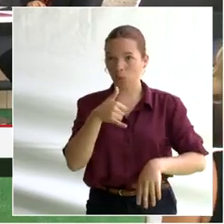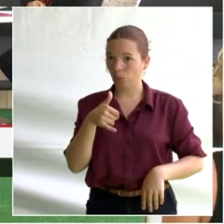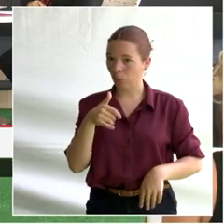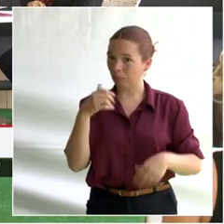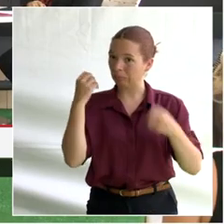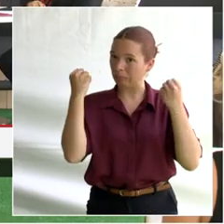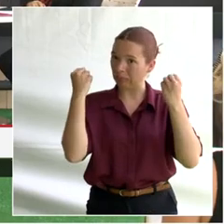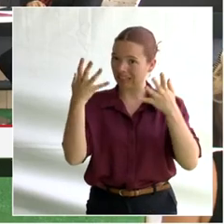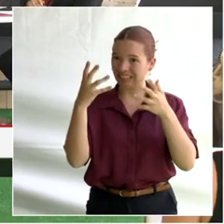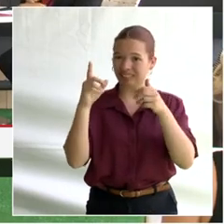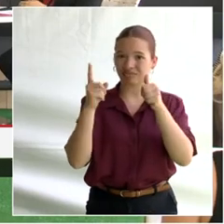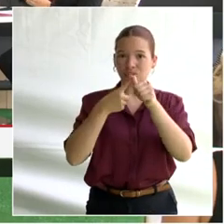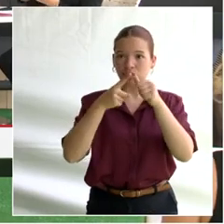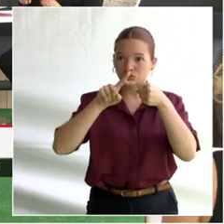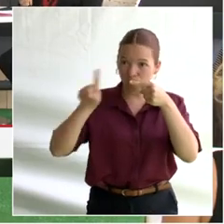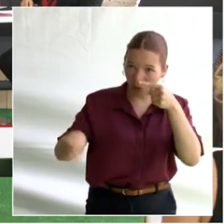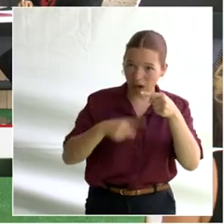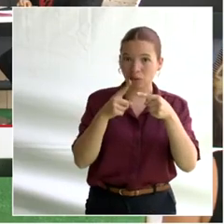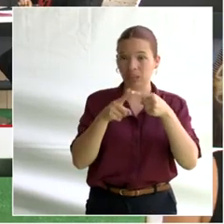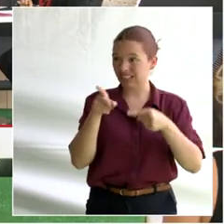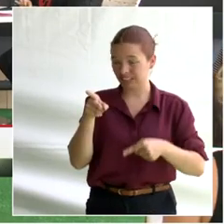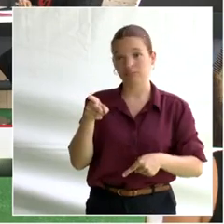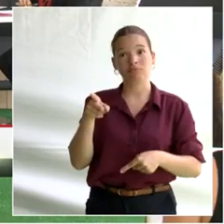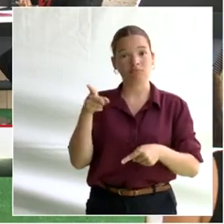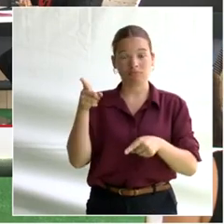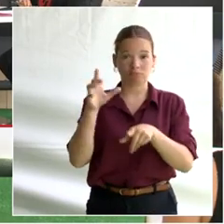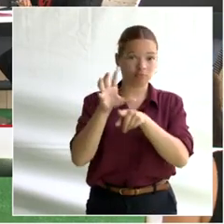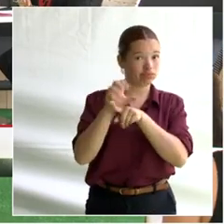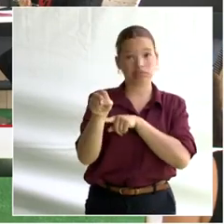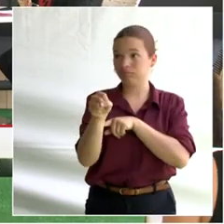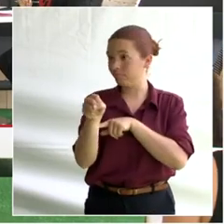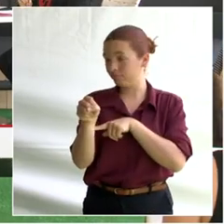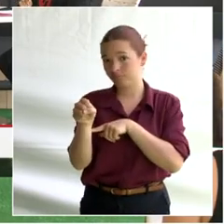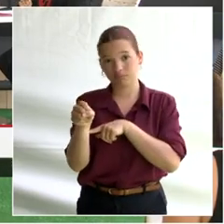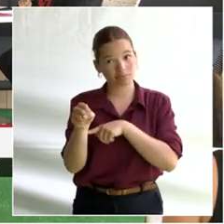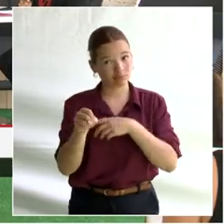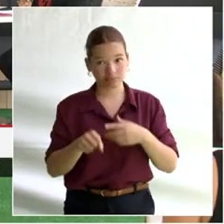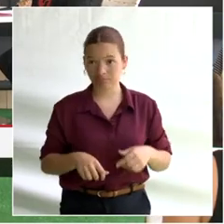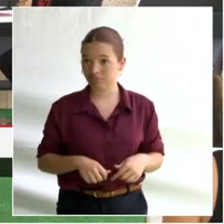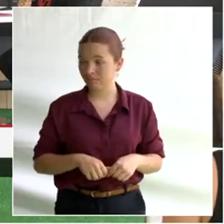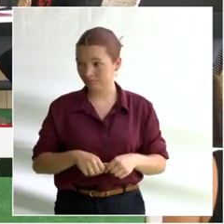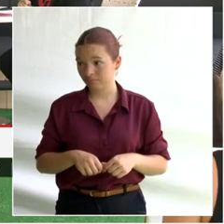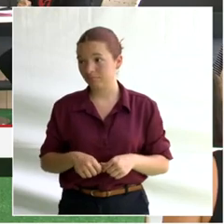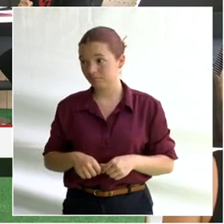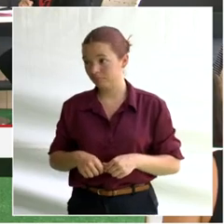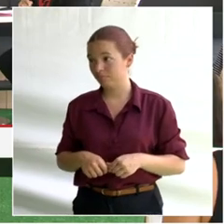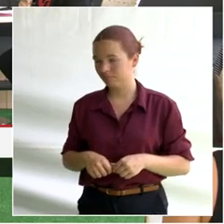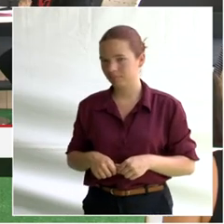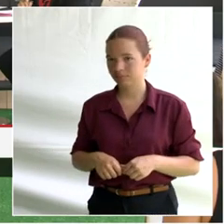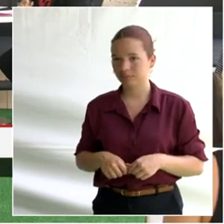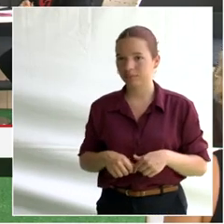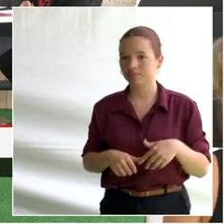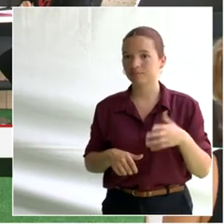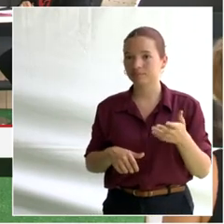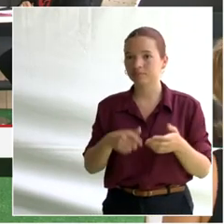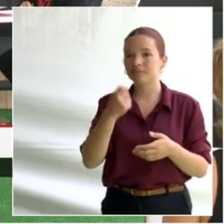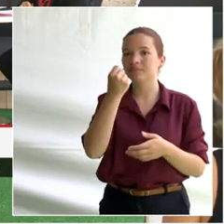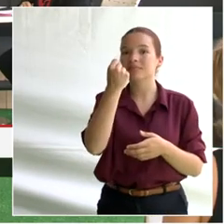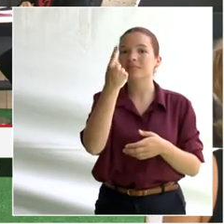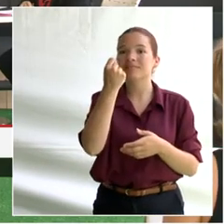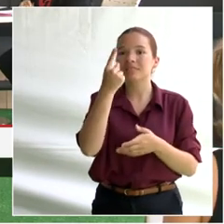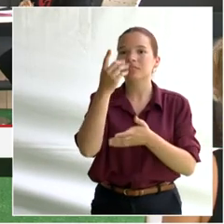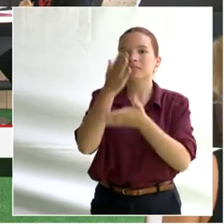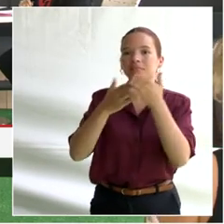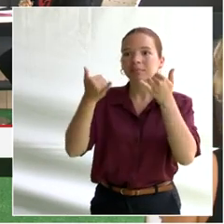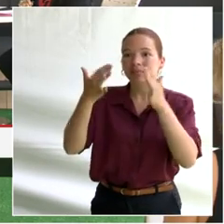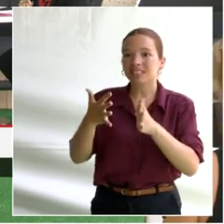Yeah. But It's, we can't have her look. She's superstitious. We can't tell her too much of the draw. She doesn't Yeah, want we to see. won't. Okay, Look at well. that. So, Ludmila Samsonova, I want